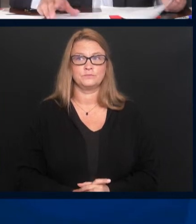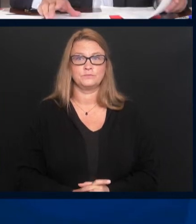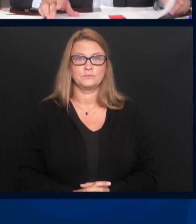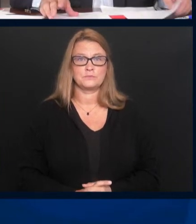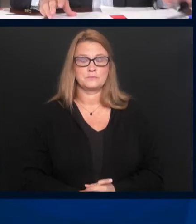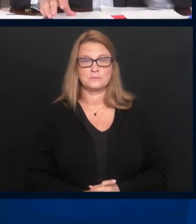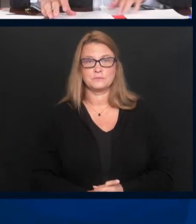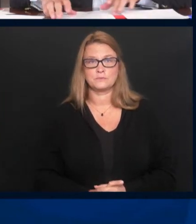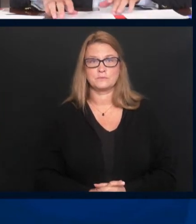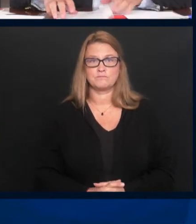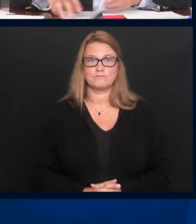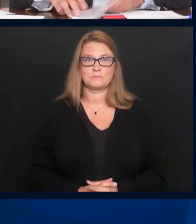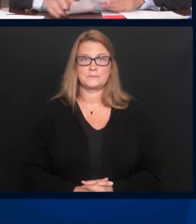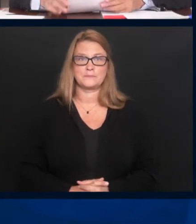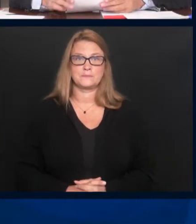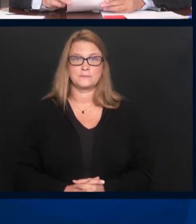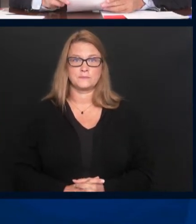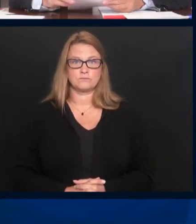Okay.